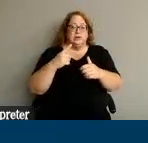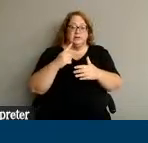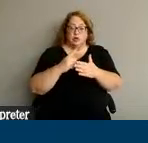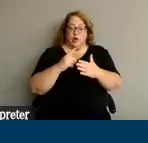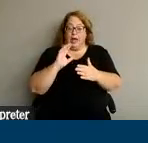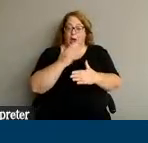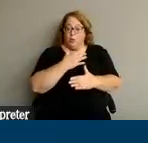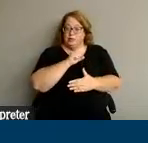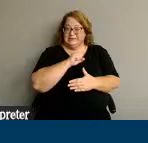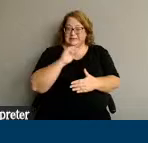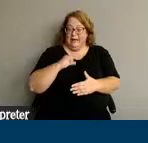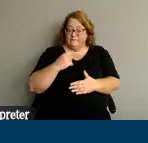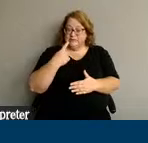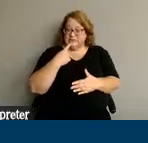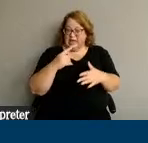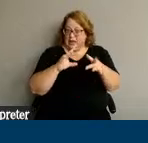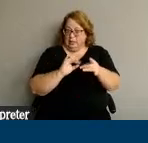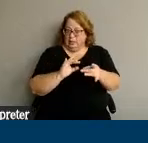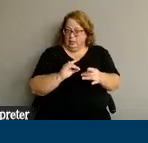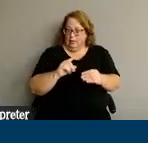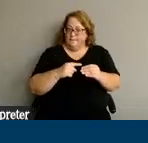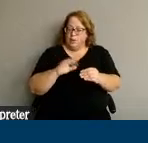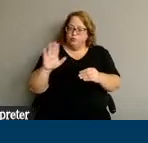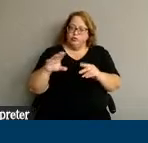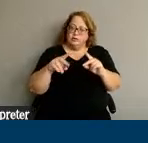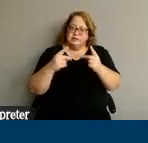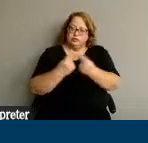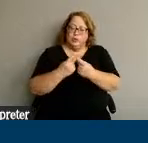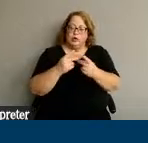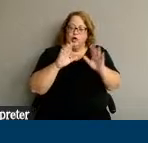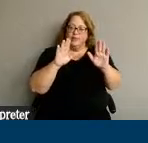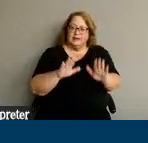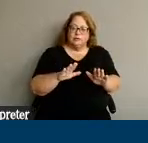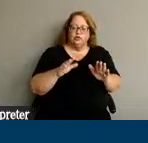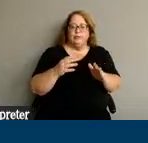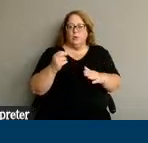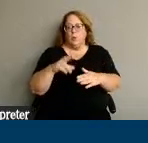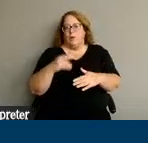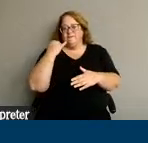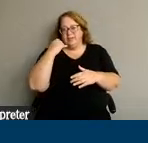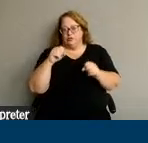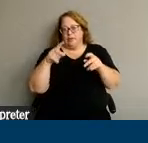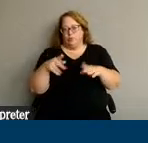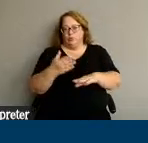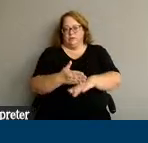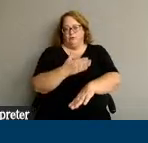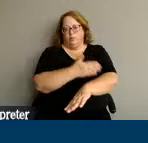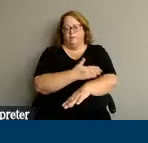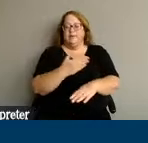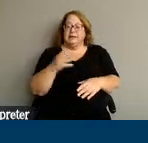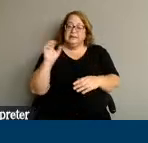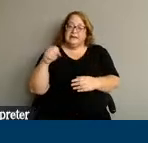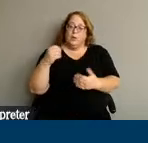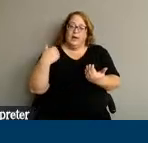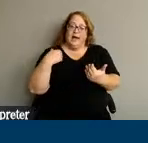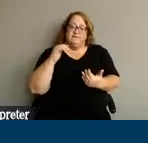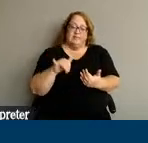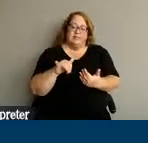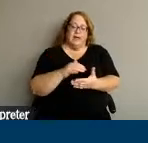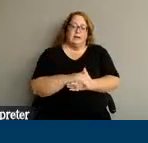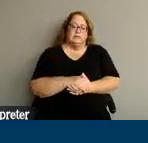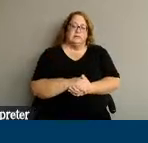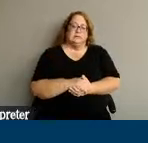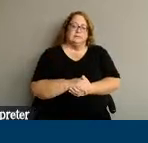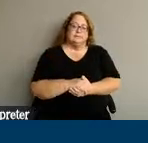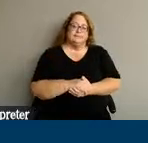are indicating in your district, whether things are great or if there are opportunities. So yes, we do have that piece in